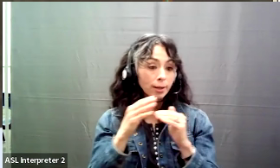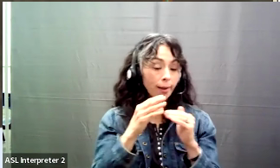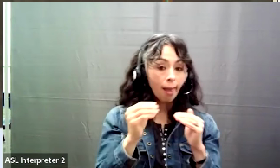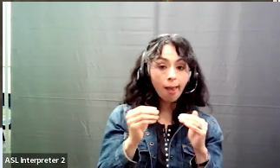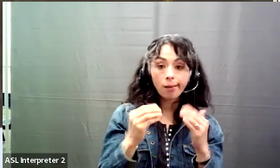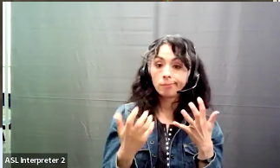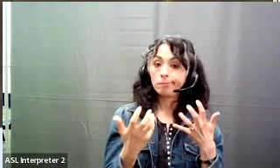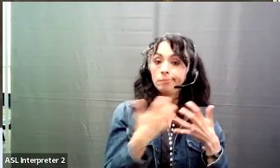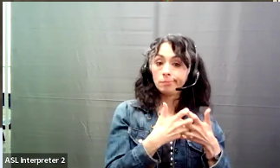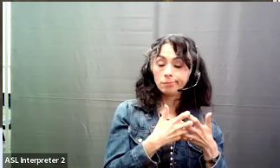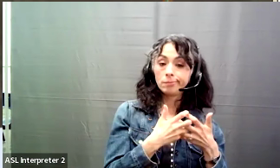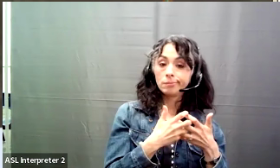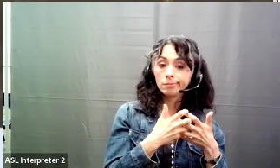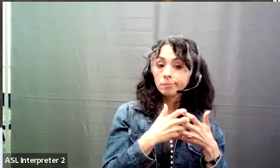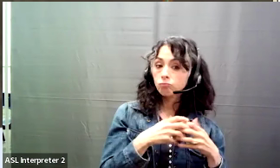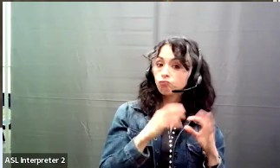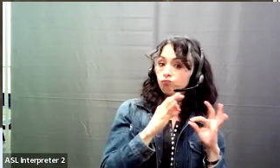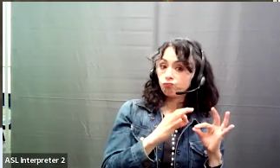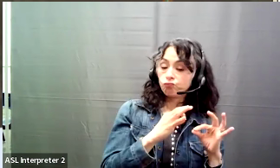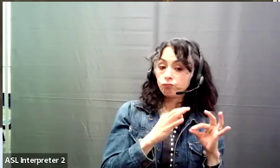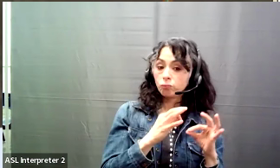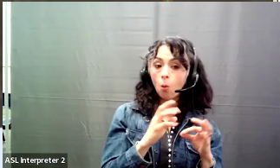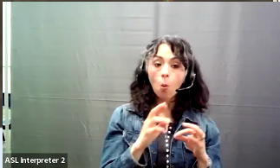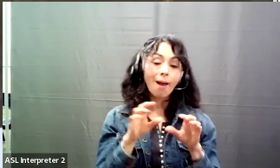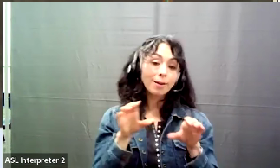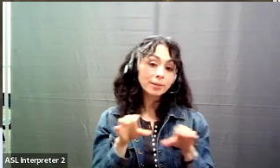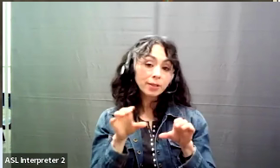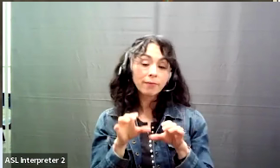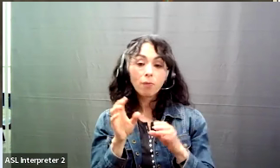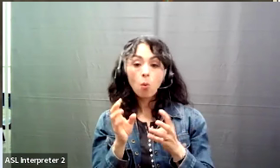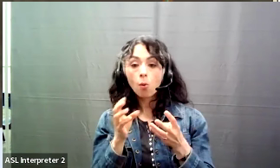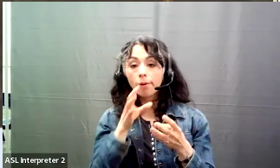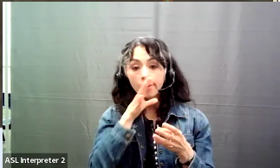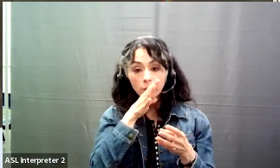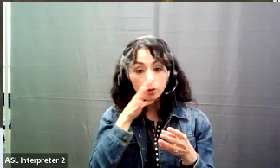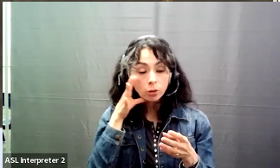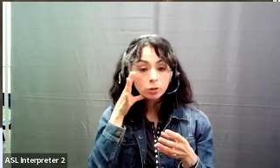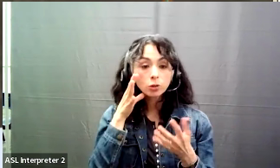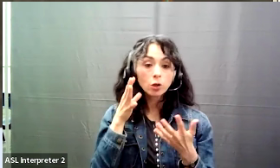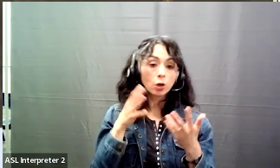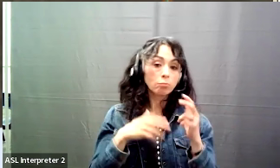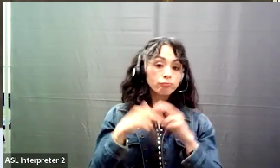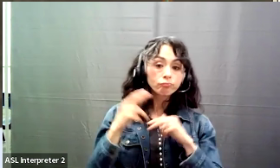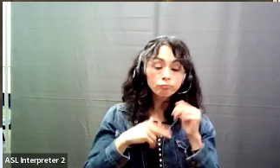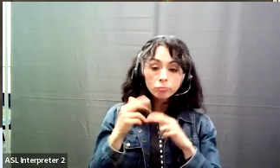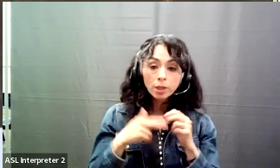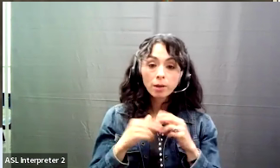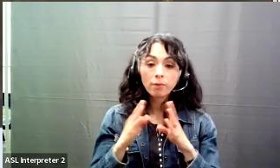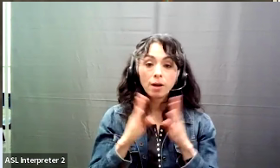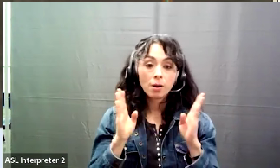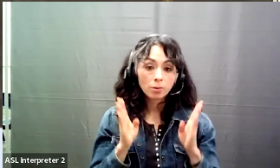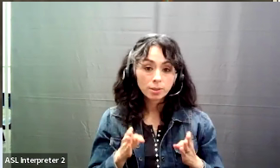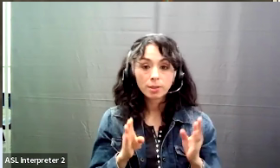soil and the land is adequate for farming, construction of housing, or